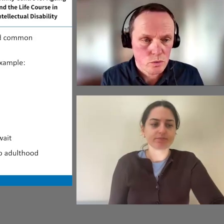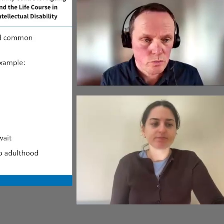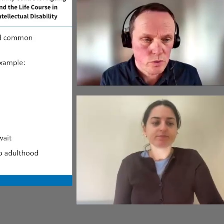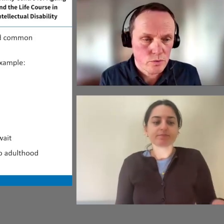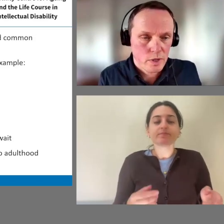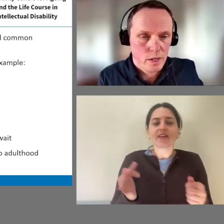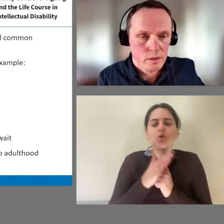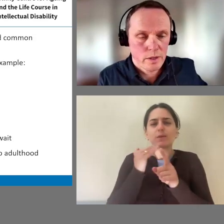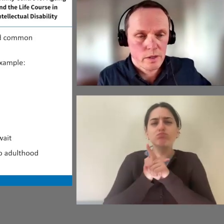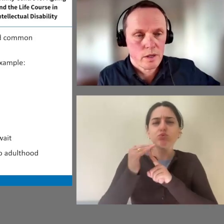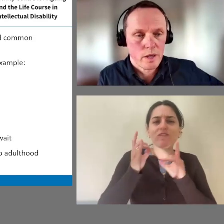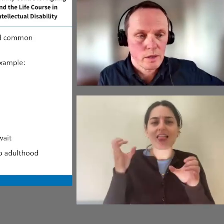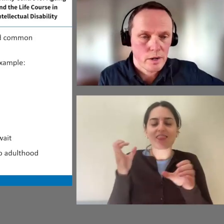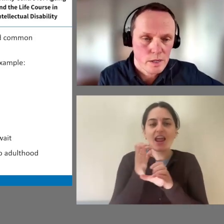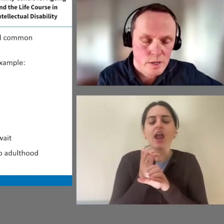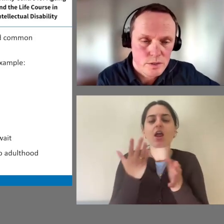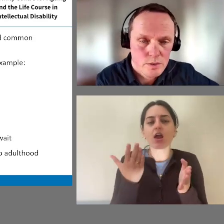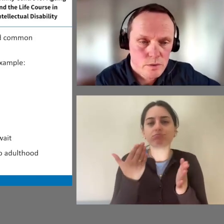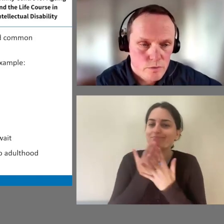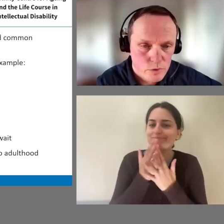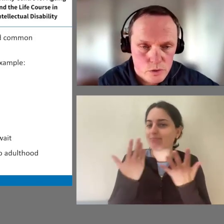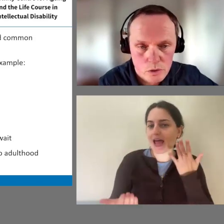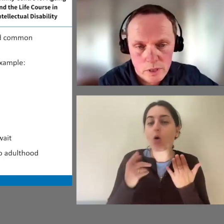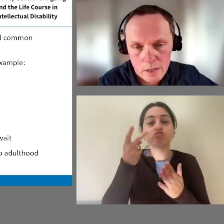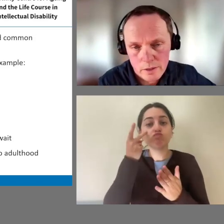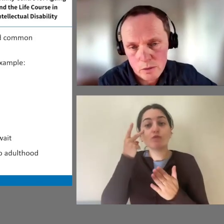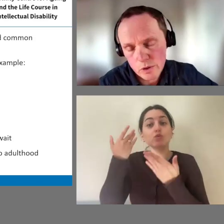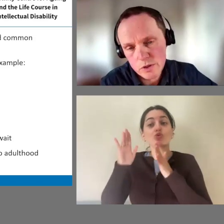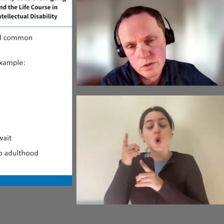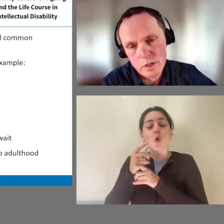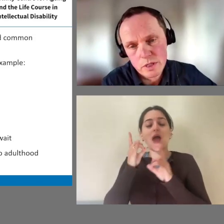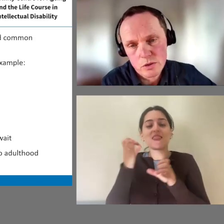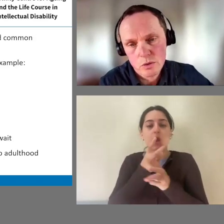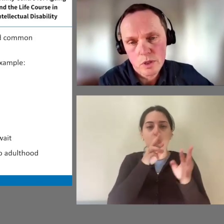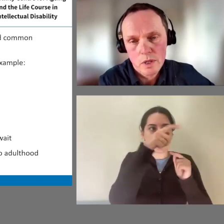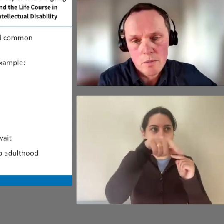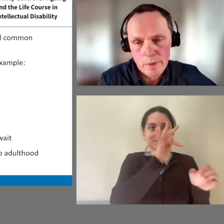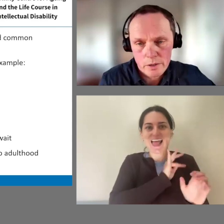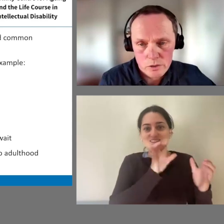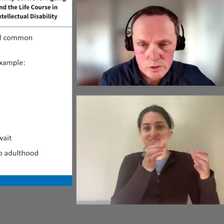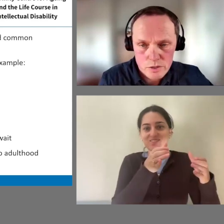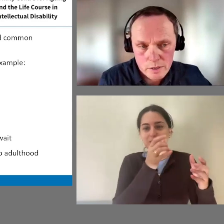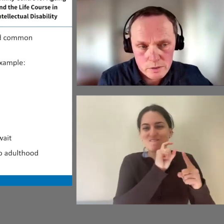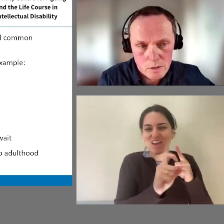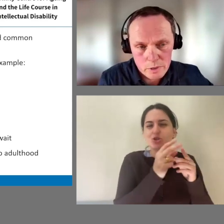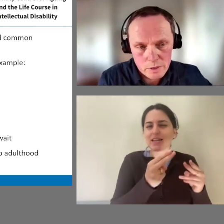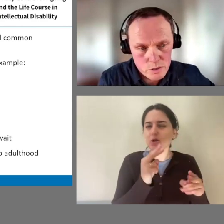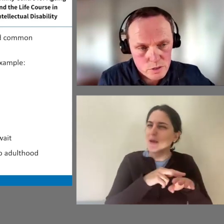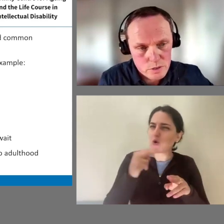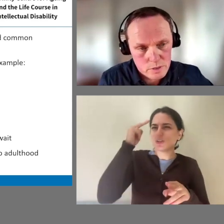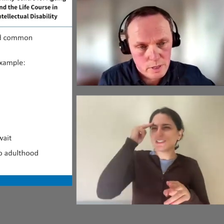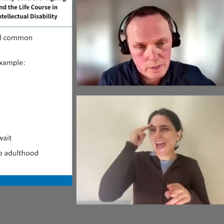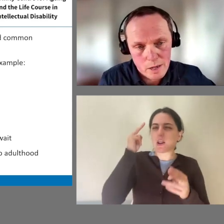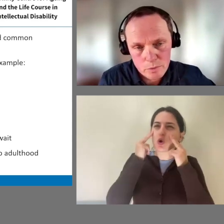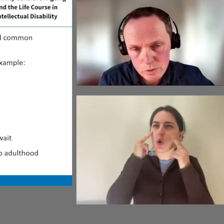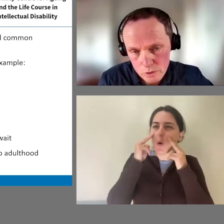So to improve the healthcare access, the review showed that healthcare workers need to better understand common